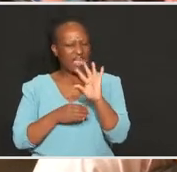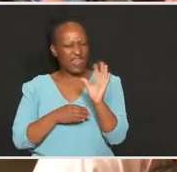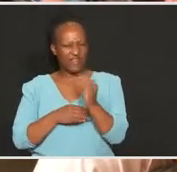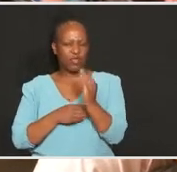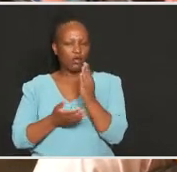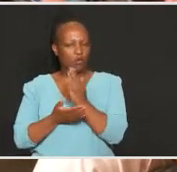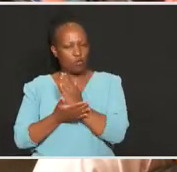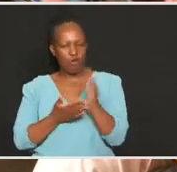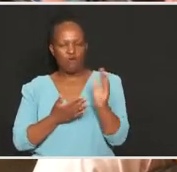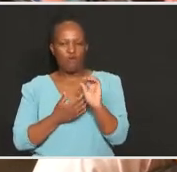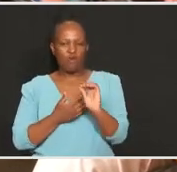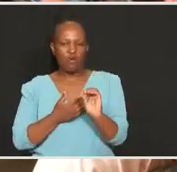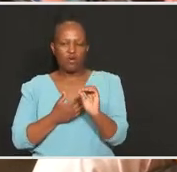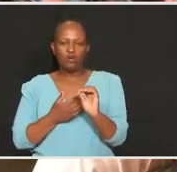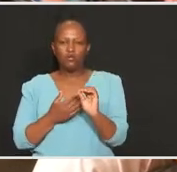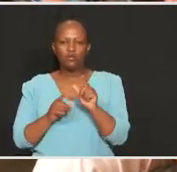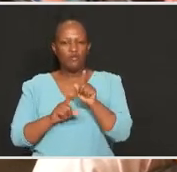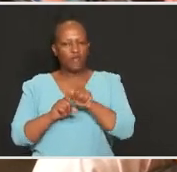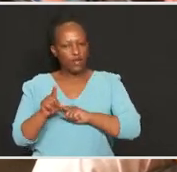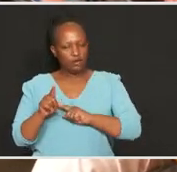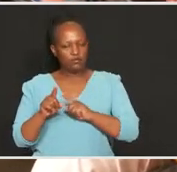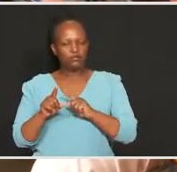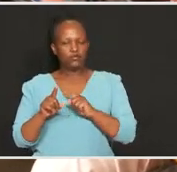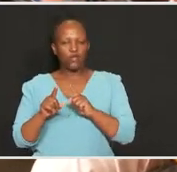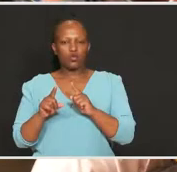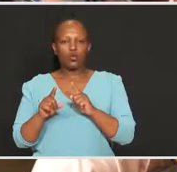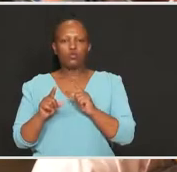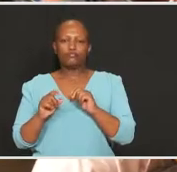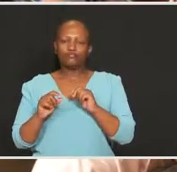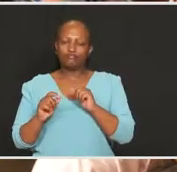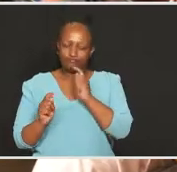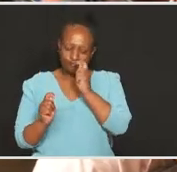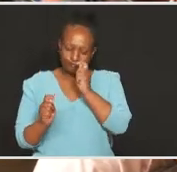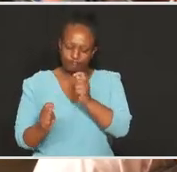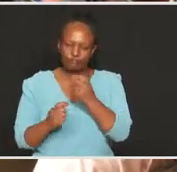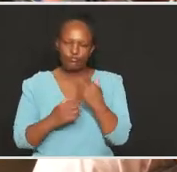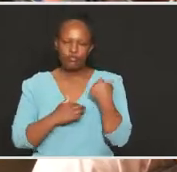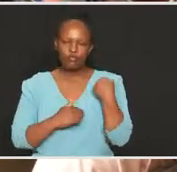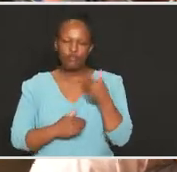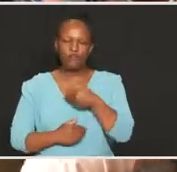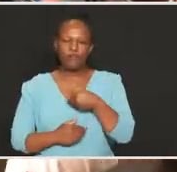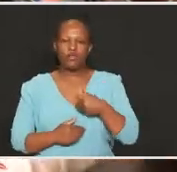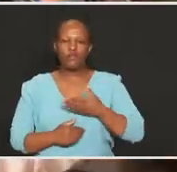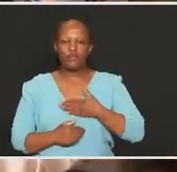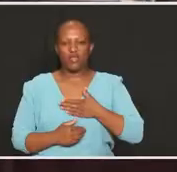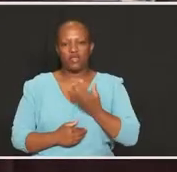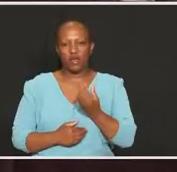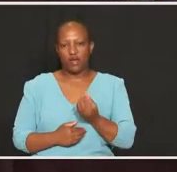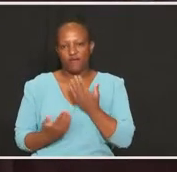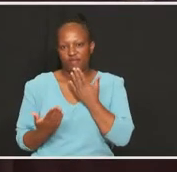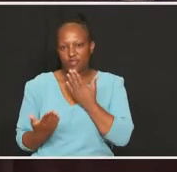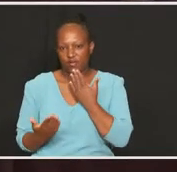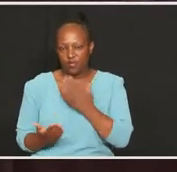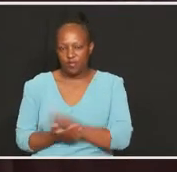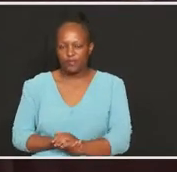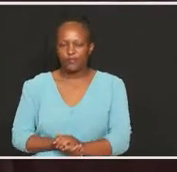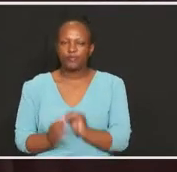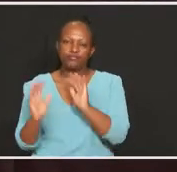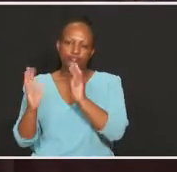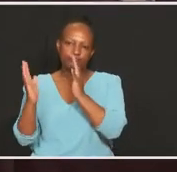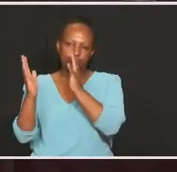as it fails to respect the duties that parents have towards their children thank you thank